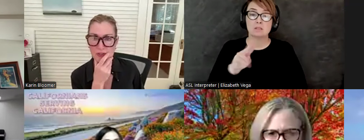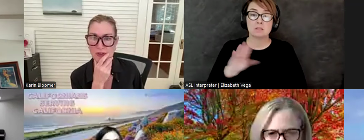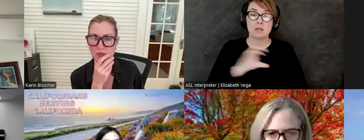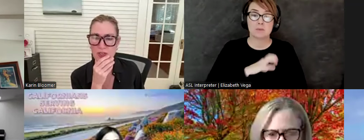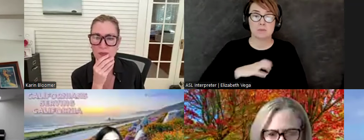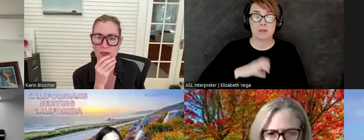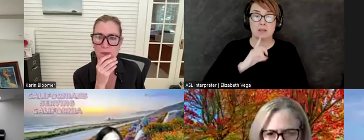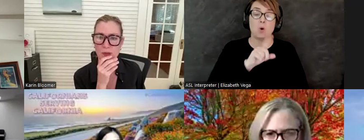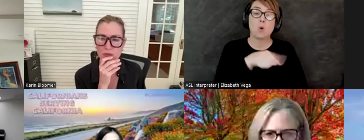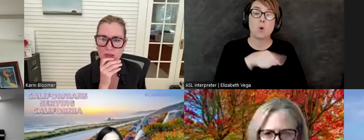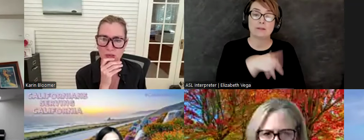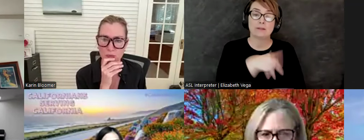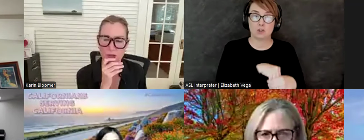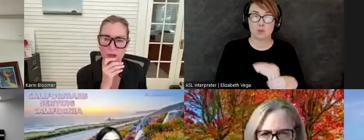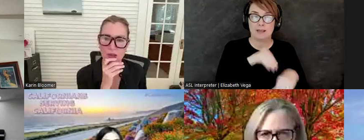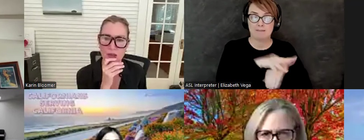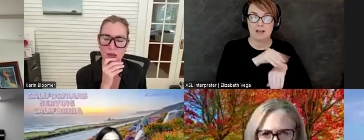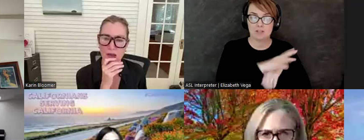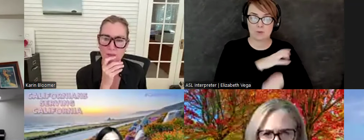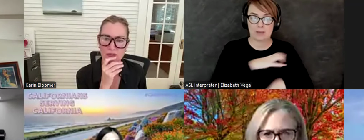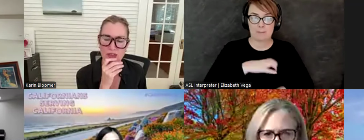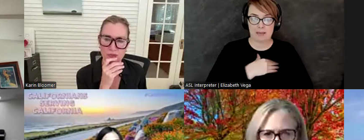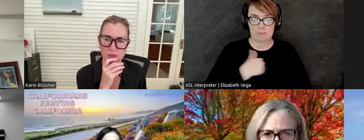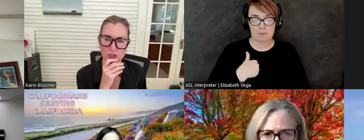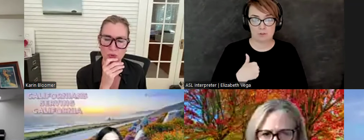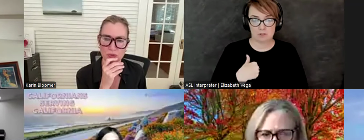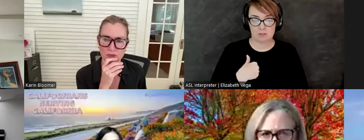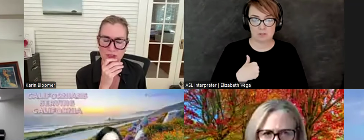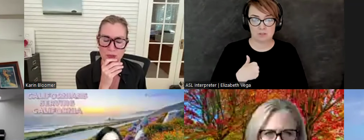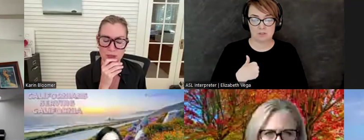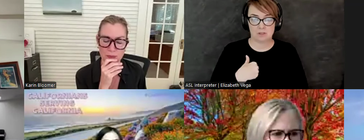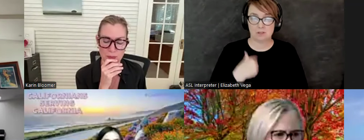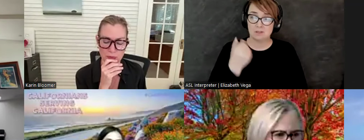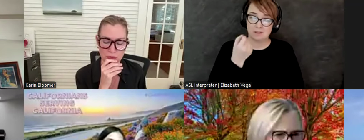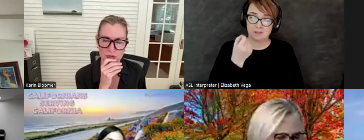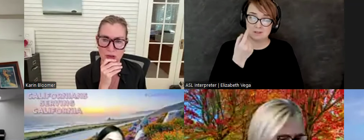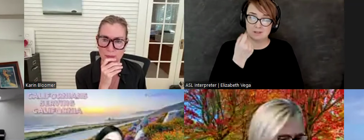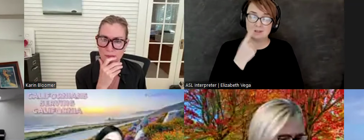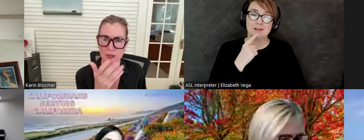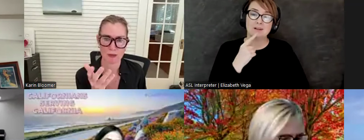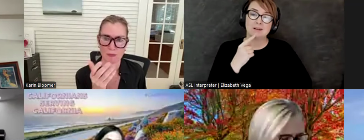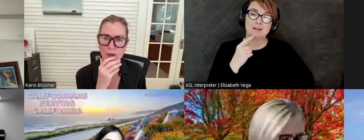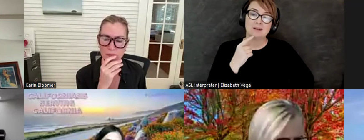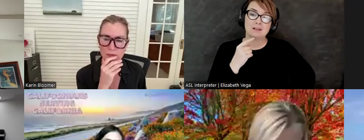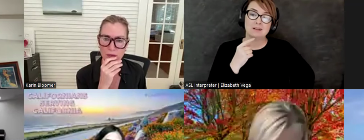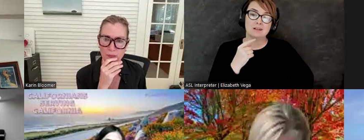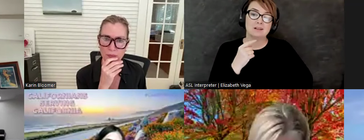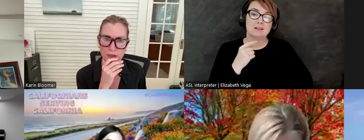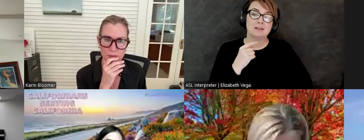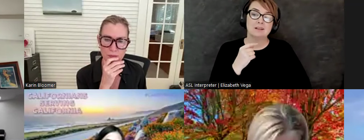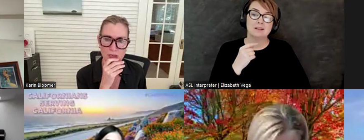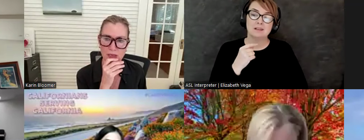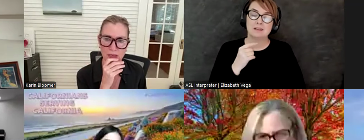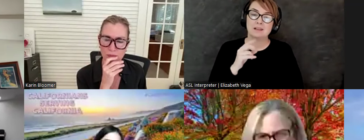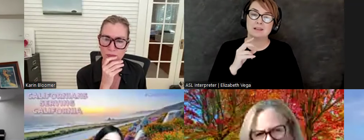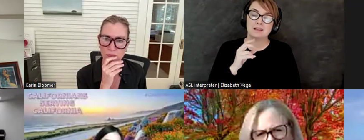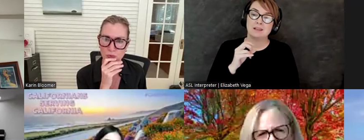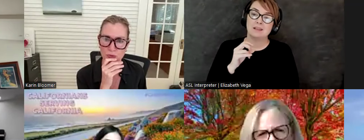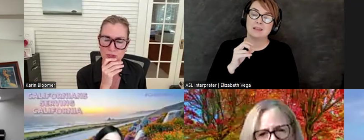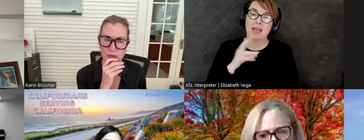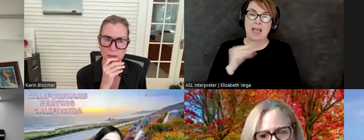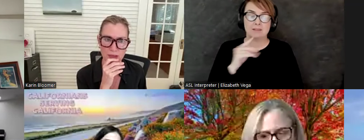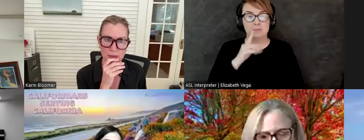solely of advisory committee members, again, with given that threshold of subcommittee members, public